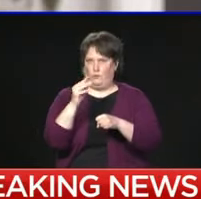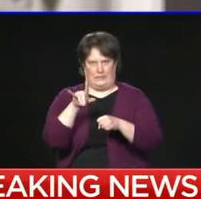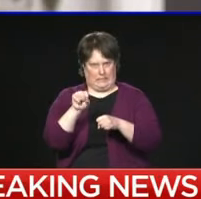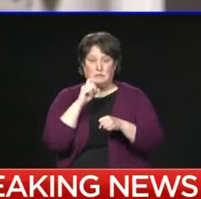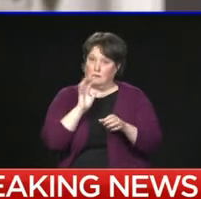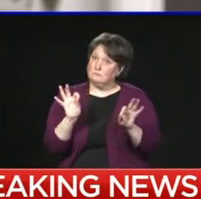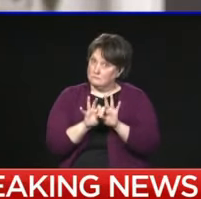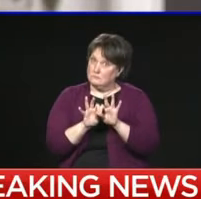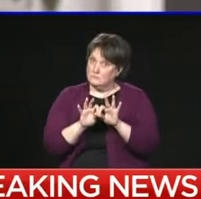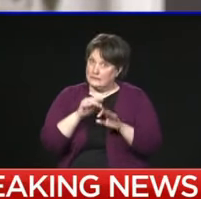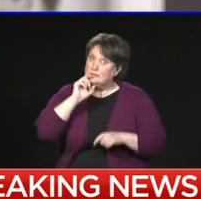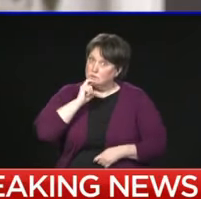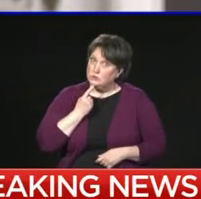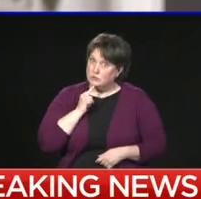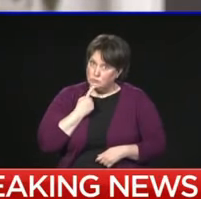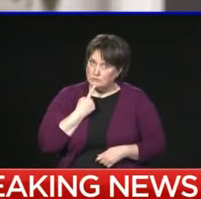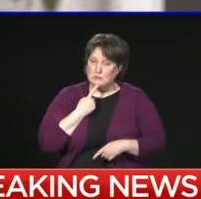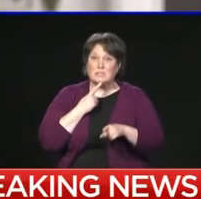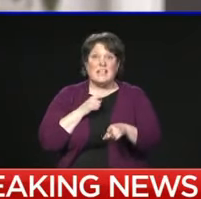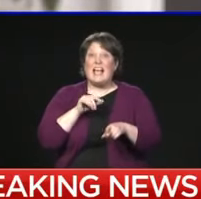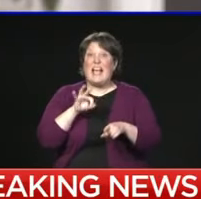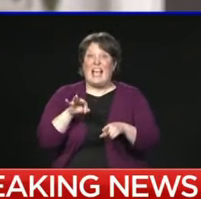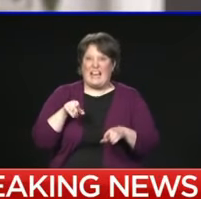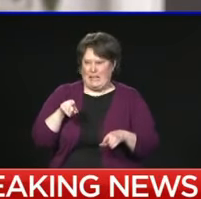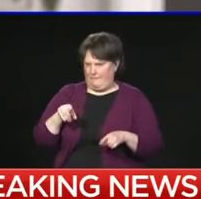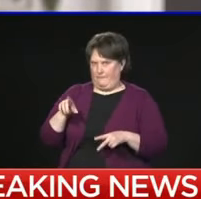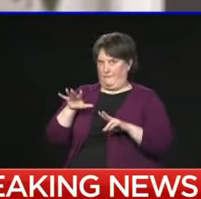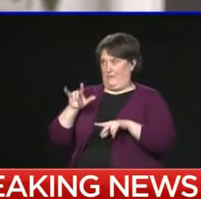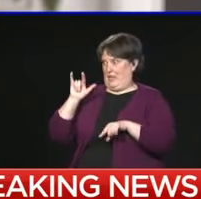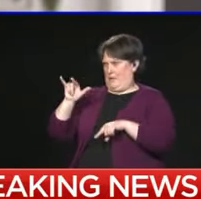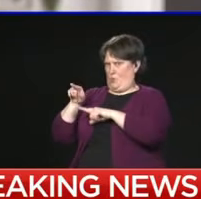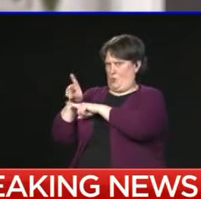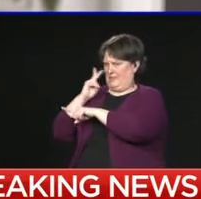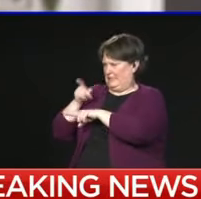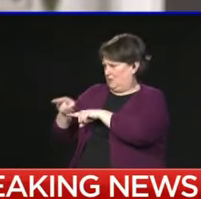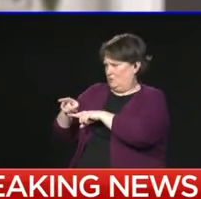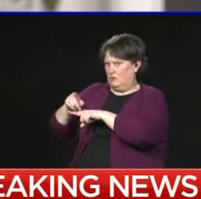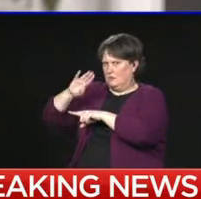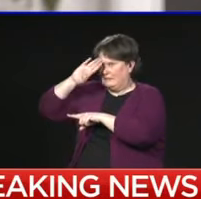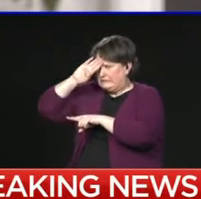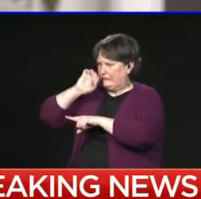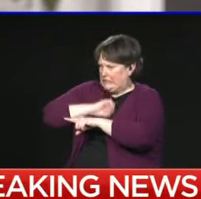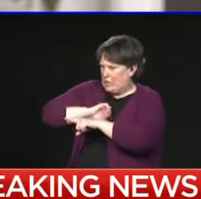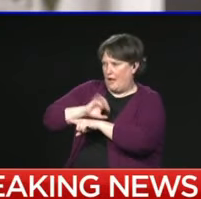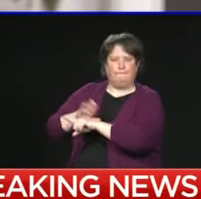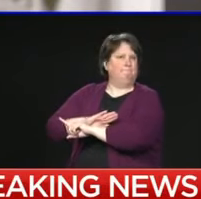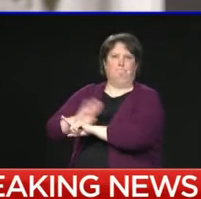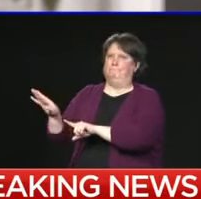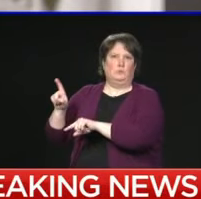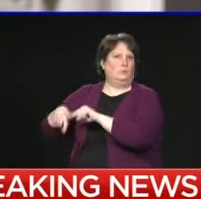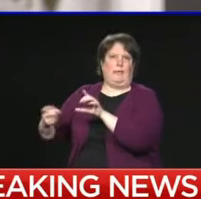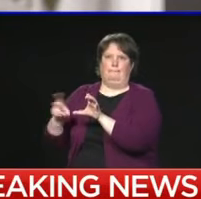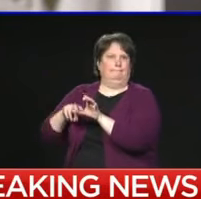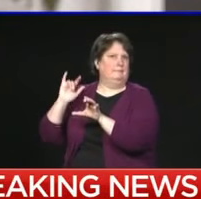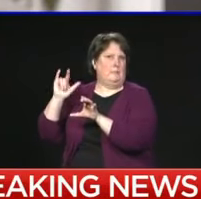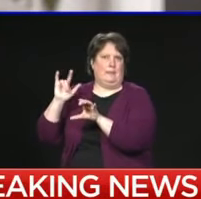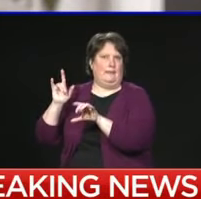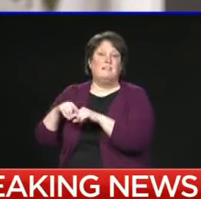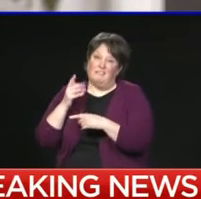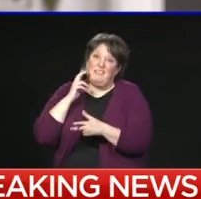with symptoms will not be allowed to board flights coming home. That is a difficult measure, I know, for many people, for many families,